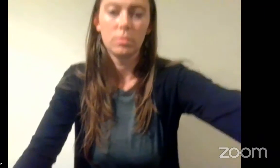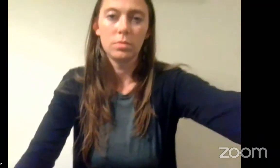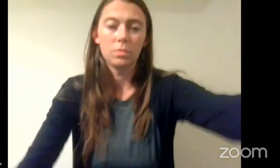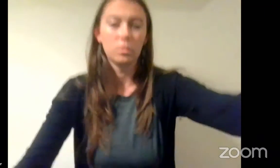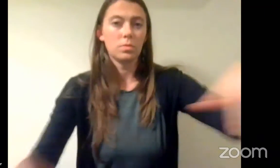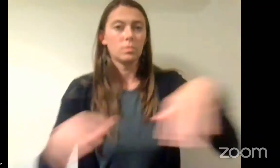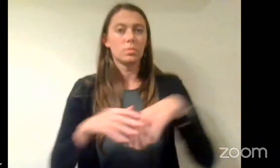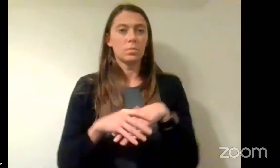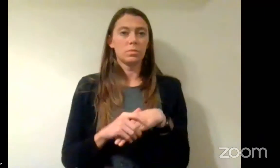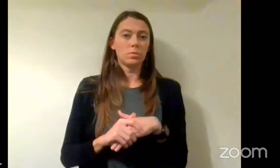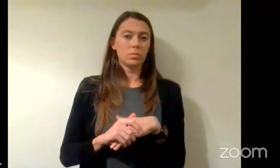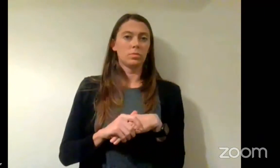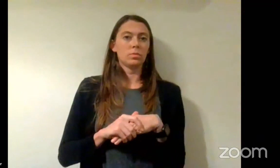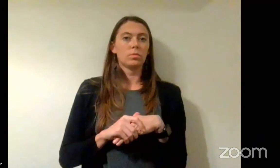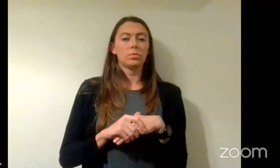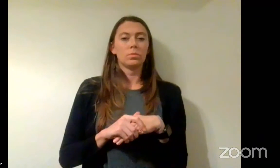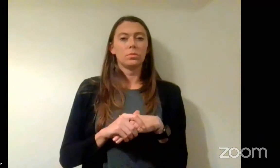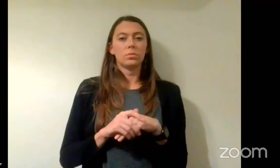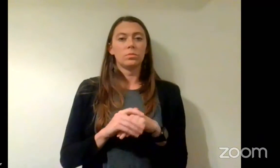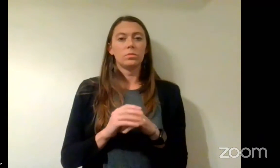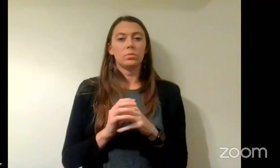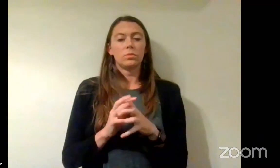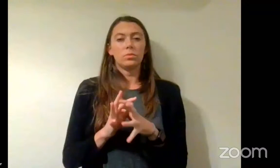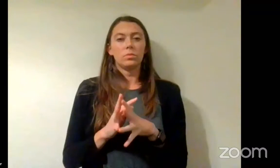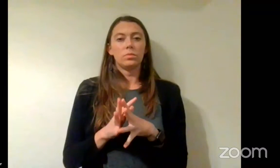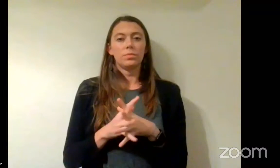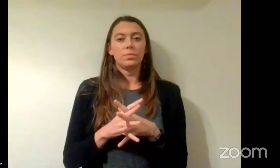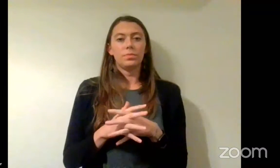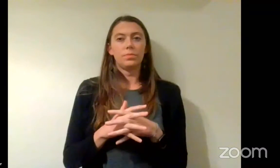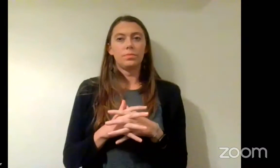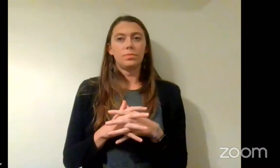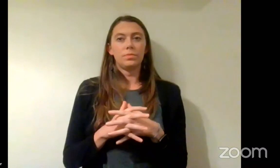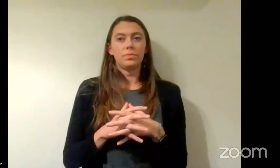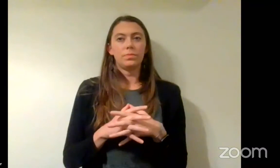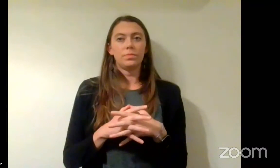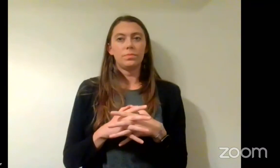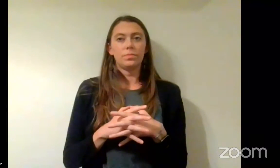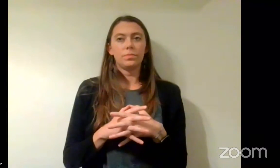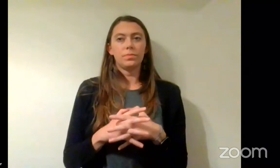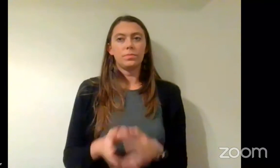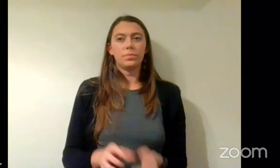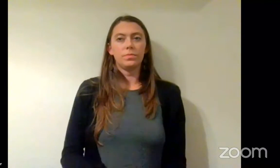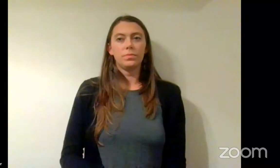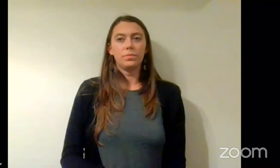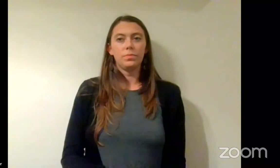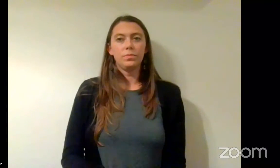I think you will. It'll either be you or Guillermo. So I think. Okay.